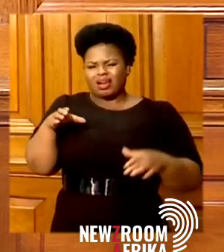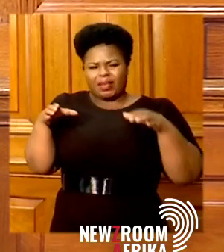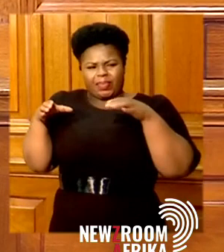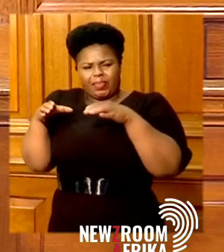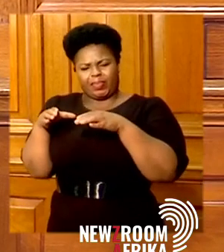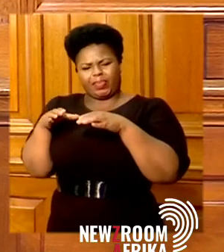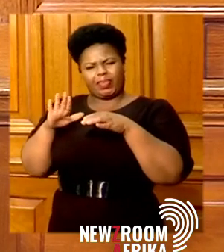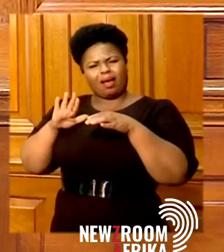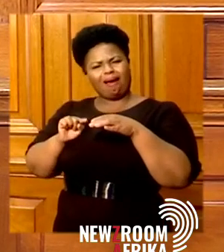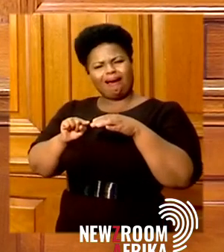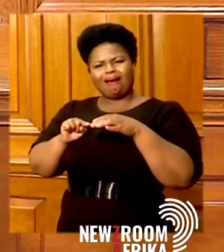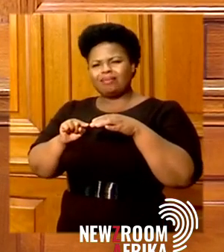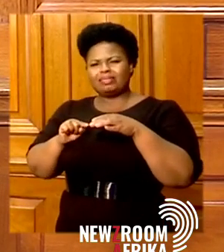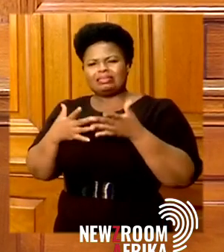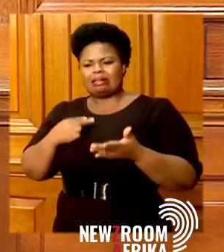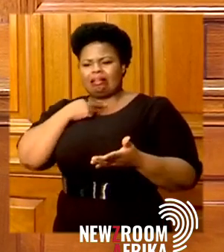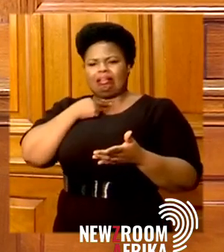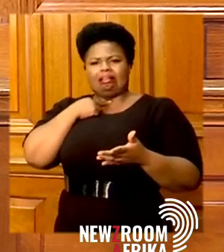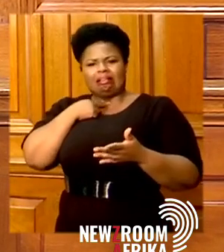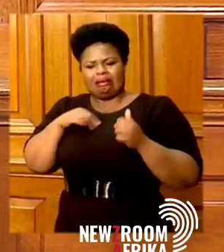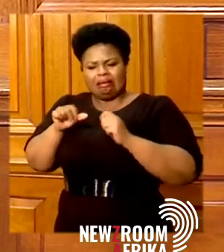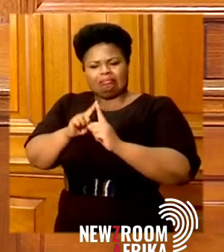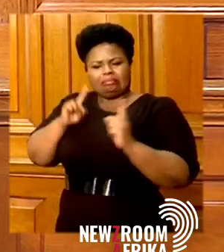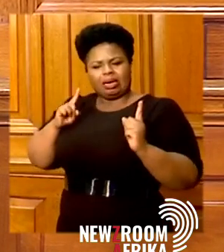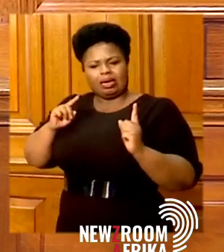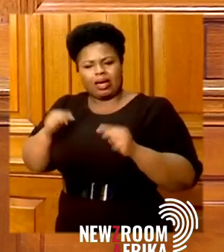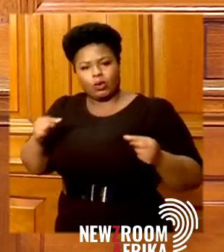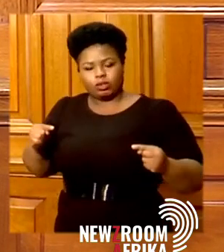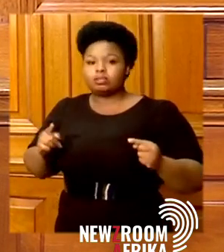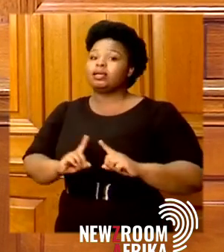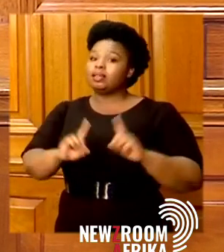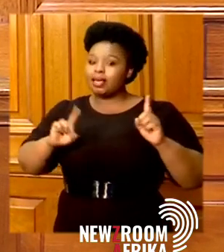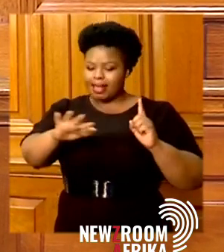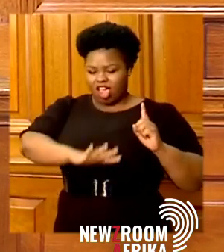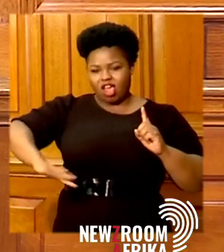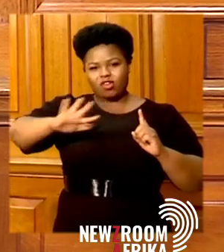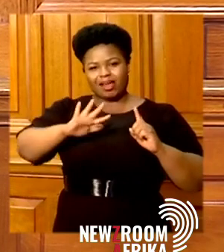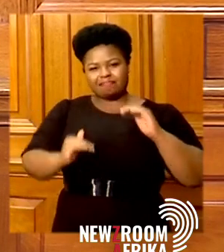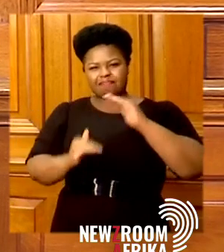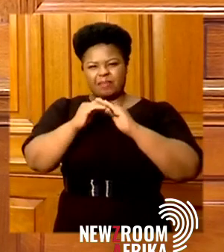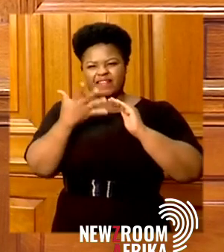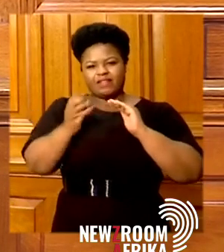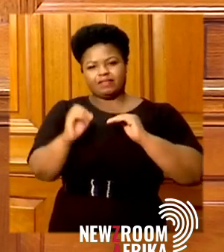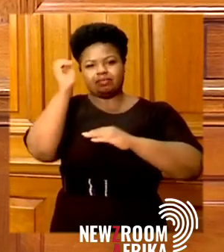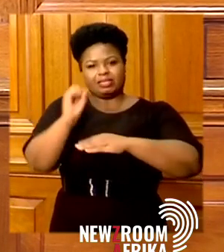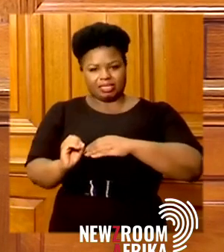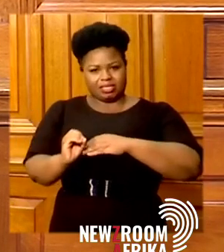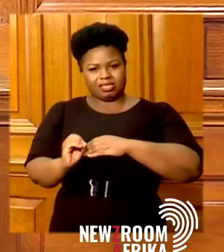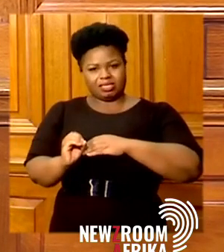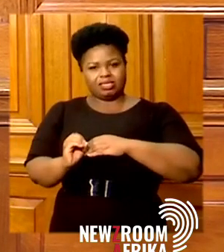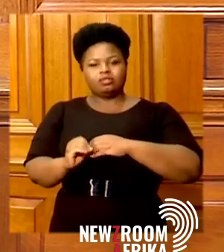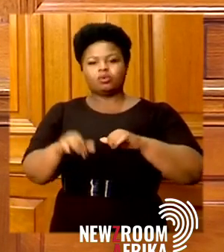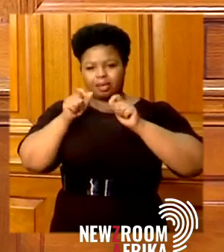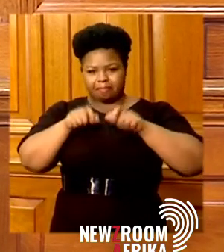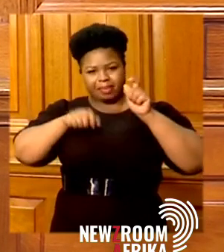with appropriate social distancing, then no more than 50% of the capacity of